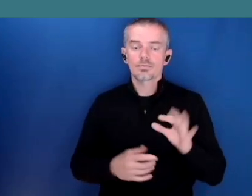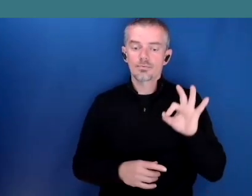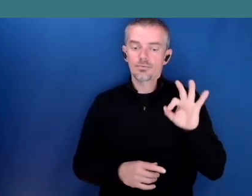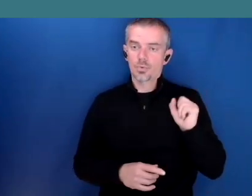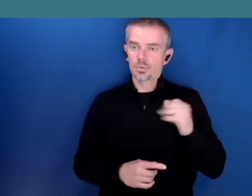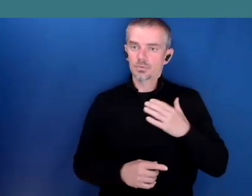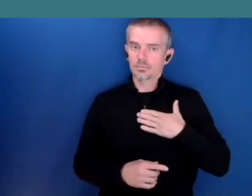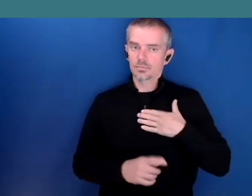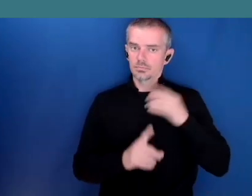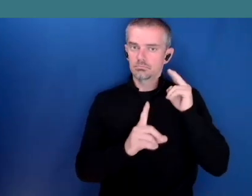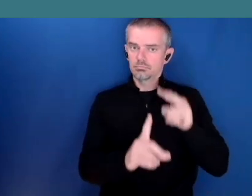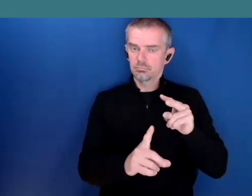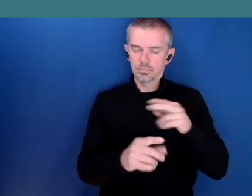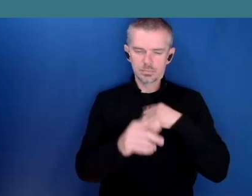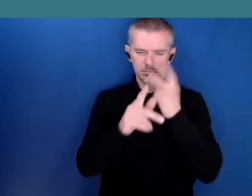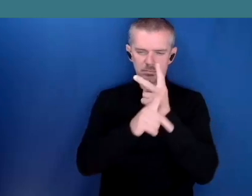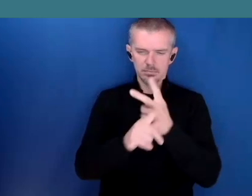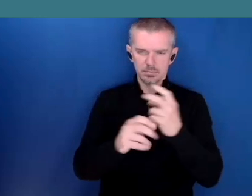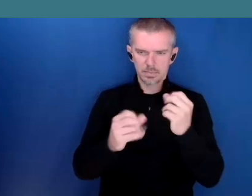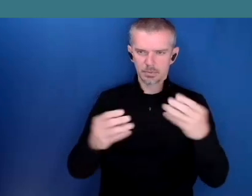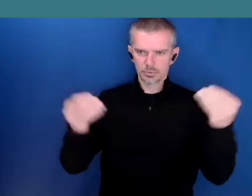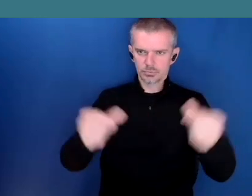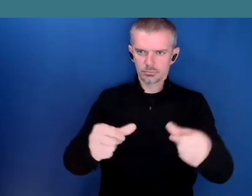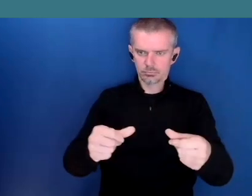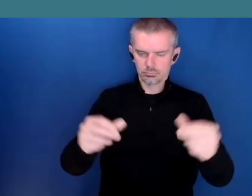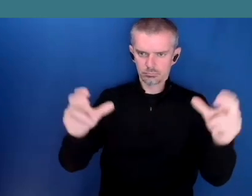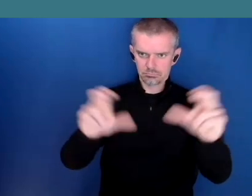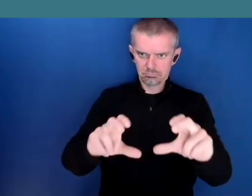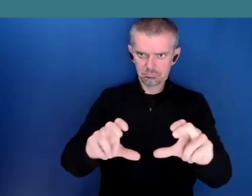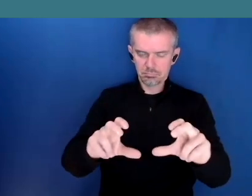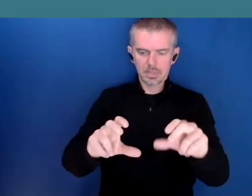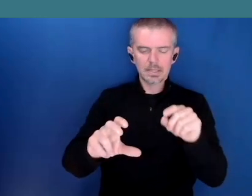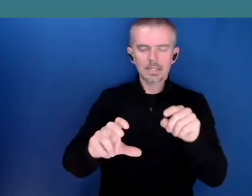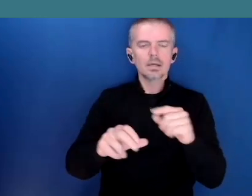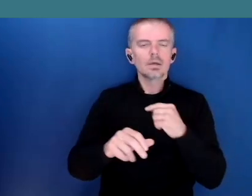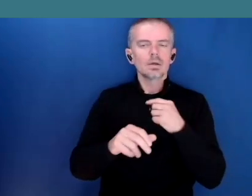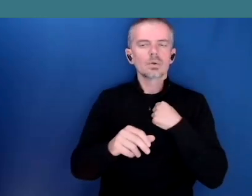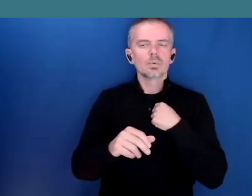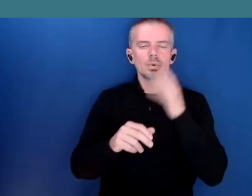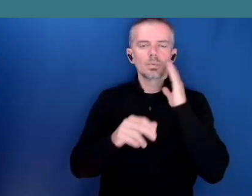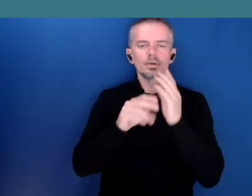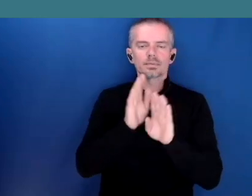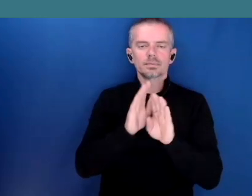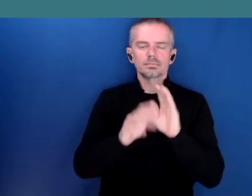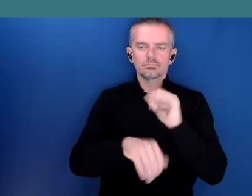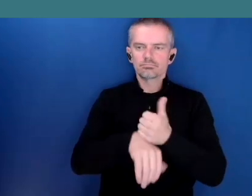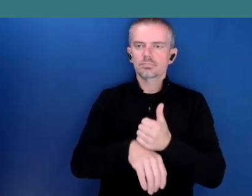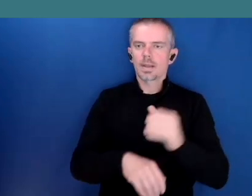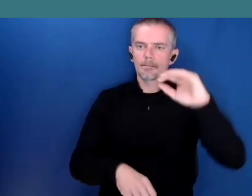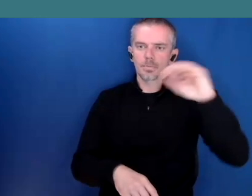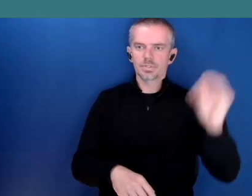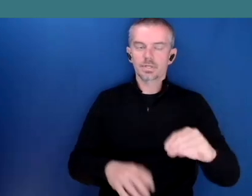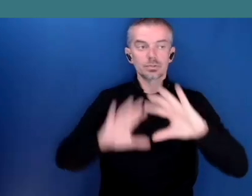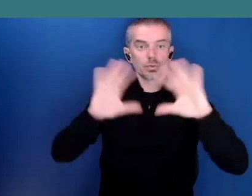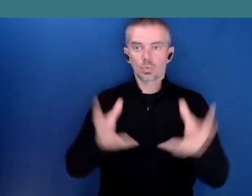perspective, when we're calculating match, it is calculated as a percentage of the total project cost.